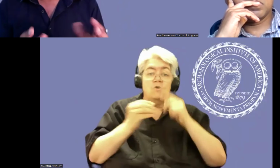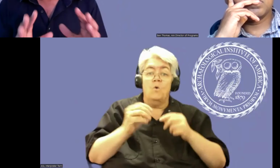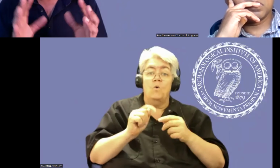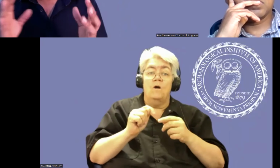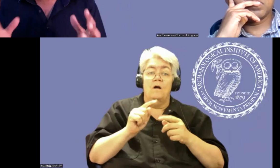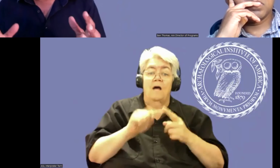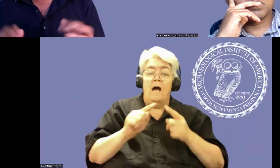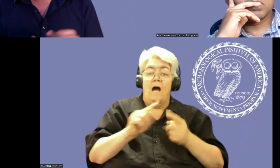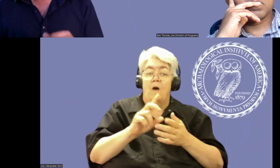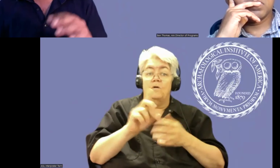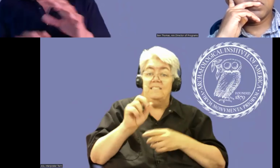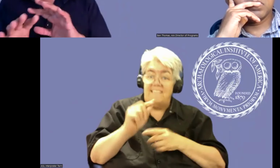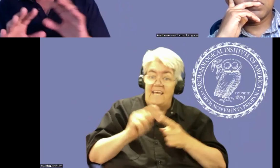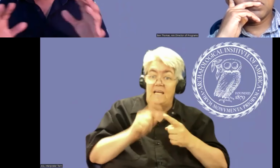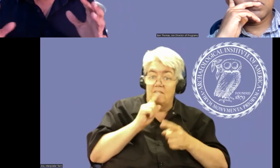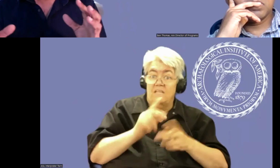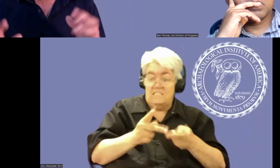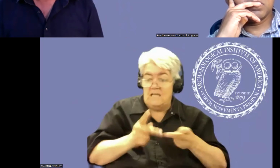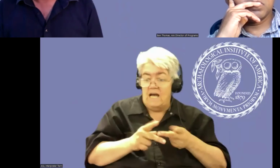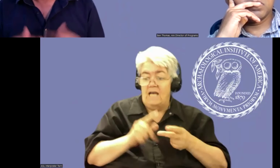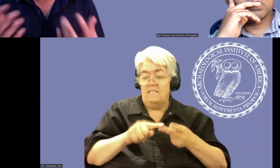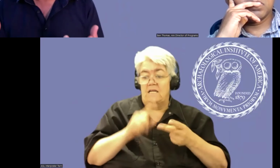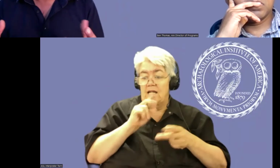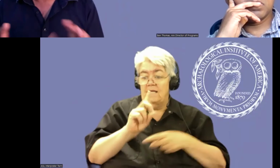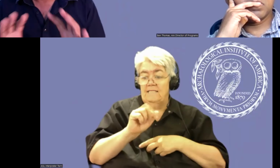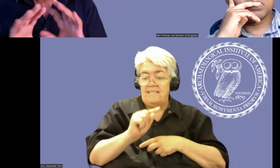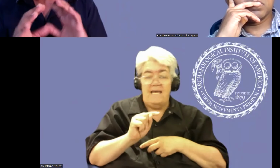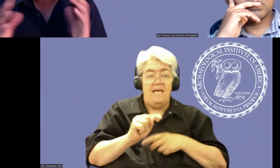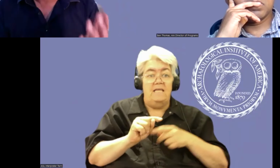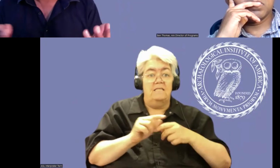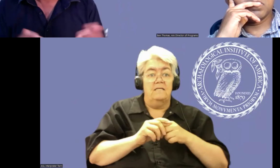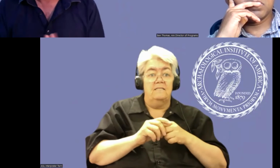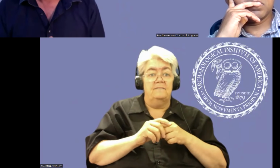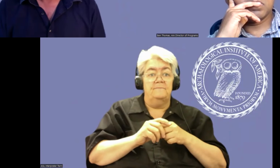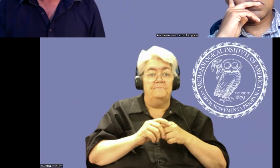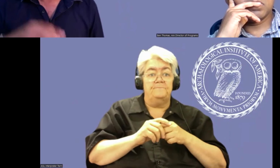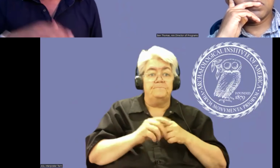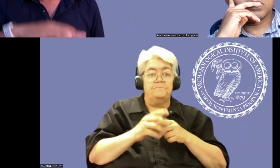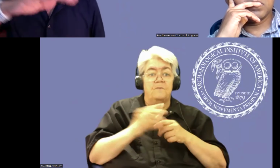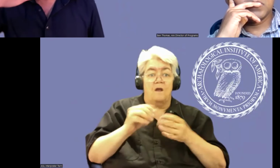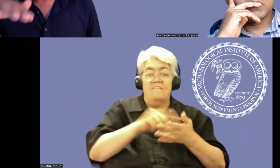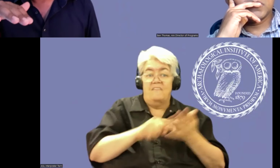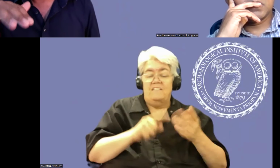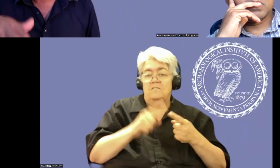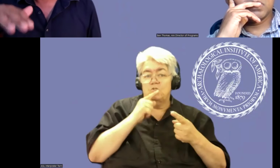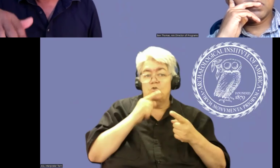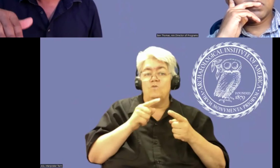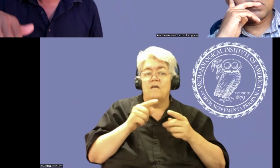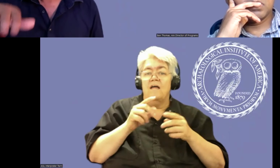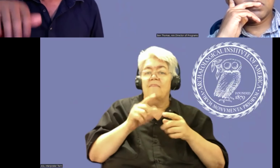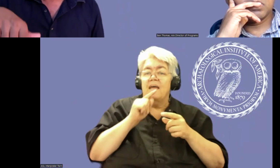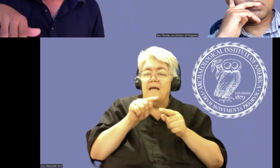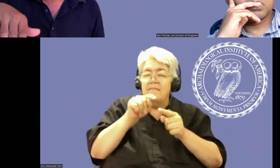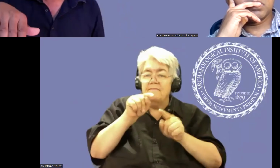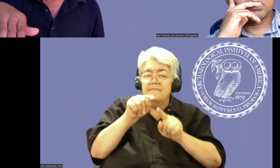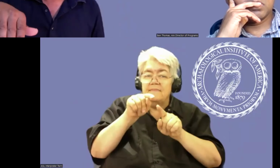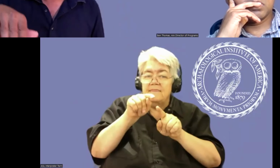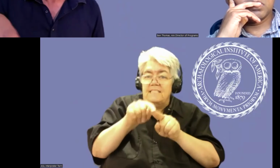of the artifacts, our carbon dates, and what we're seeing generally from the historical records all fit very well for a date right at the point at which